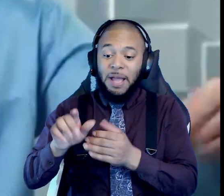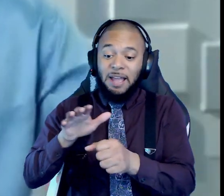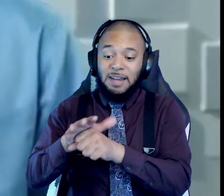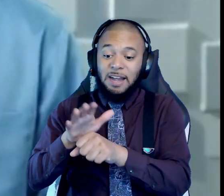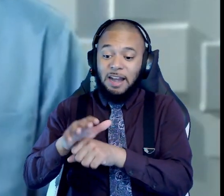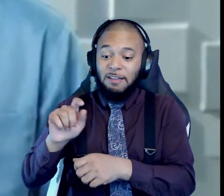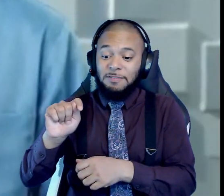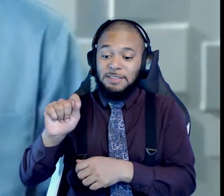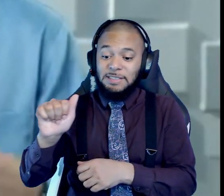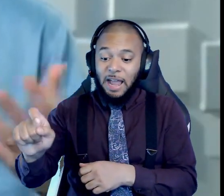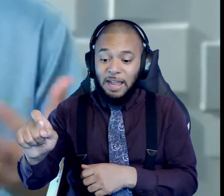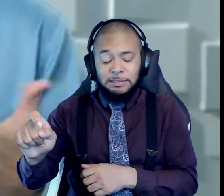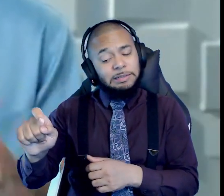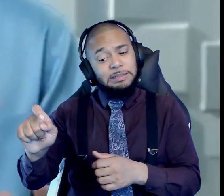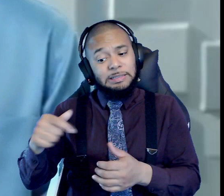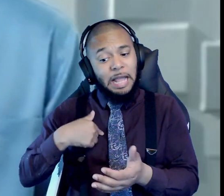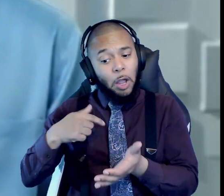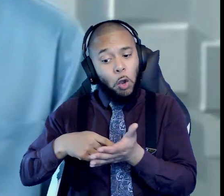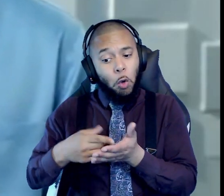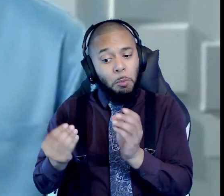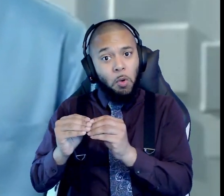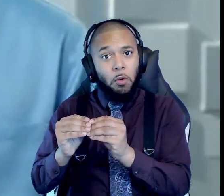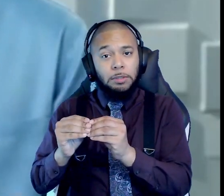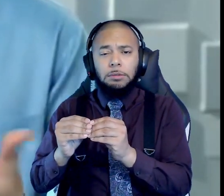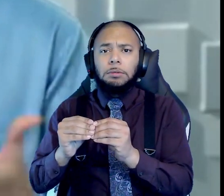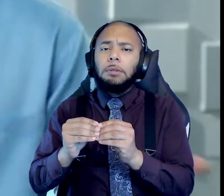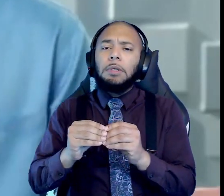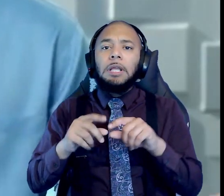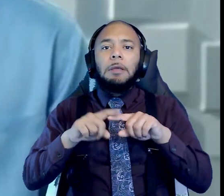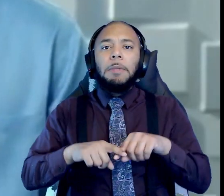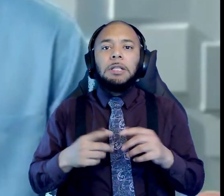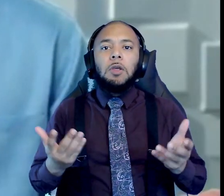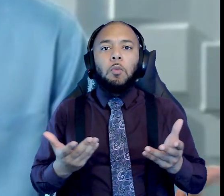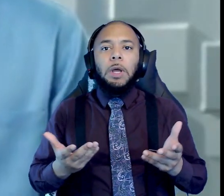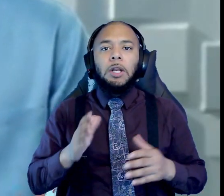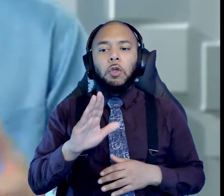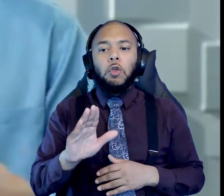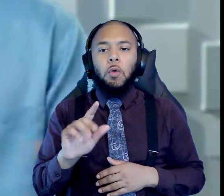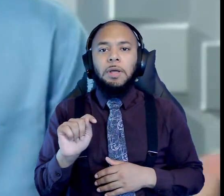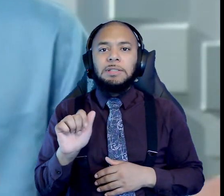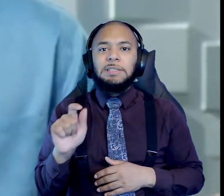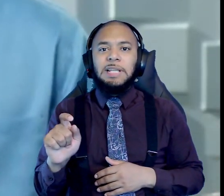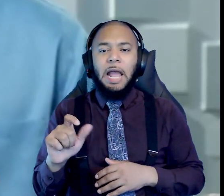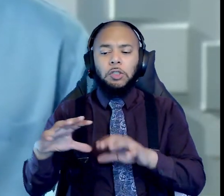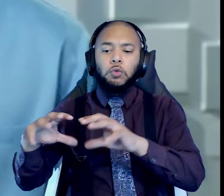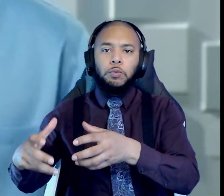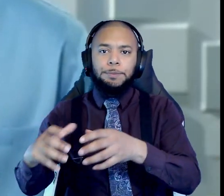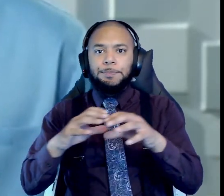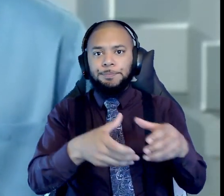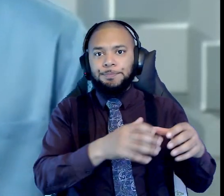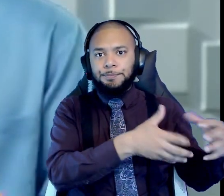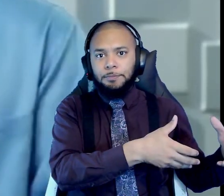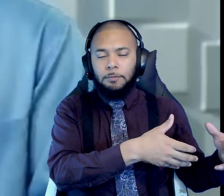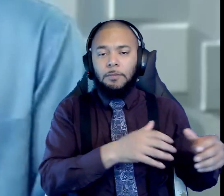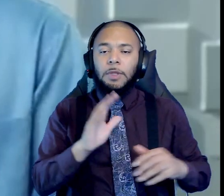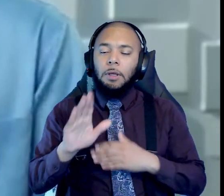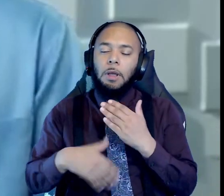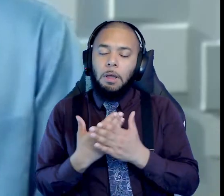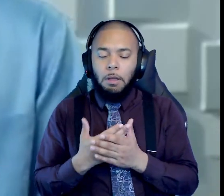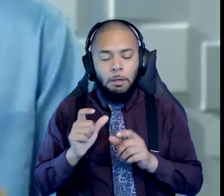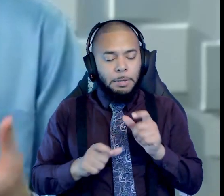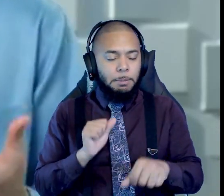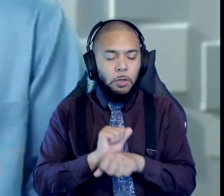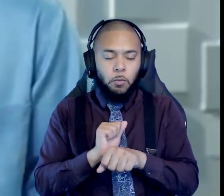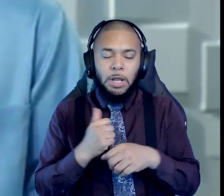happen too so now what that depends upon is your tax bracket everybody that has a job and has an income has a tax